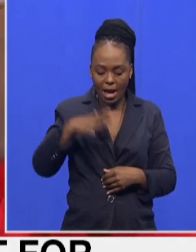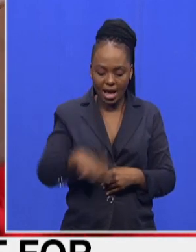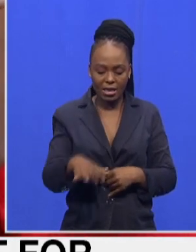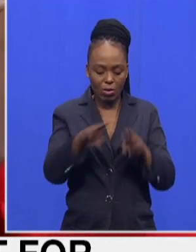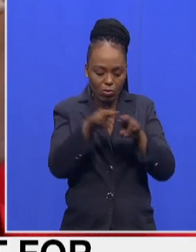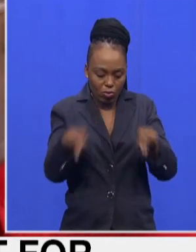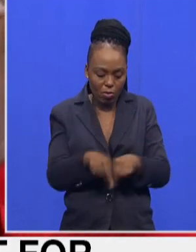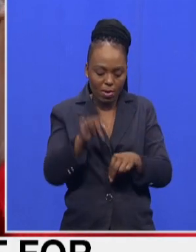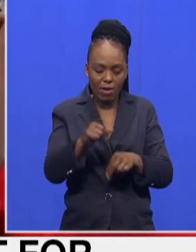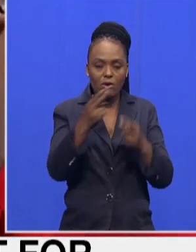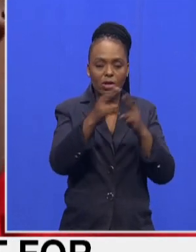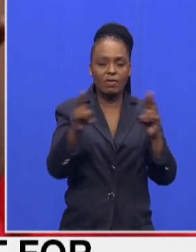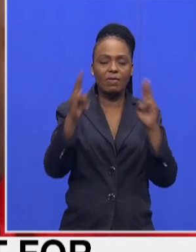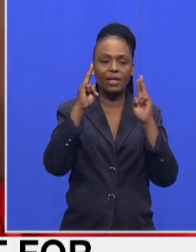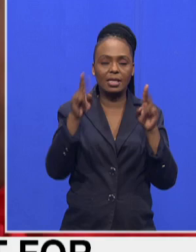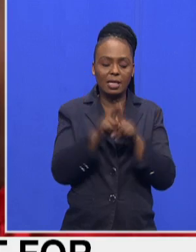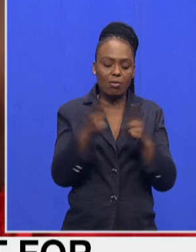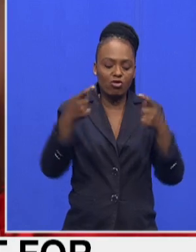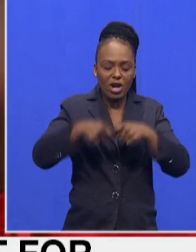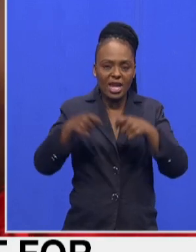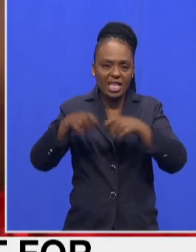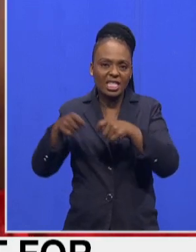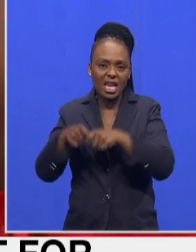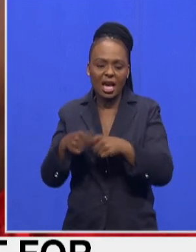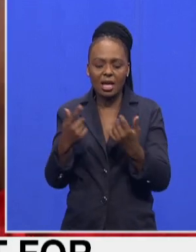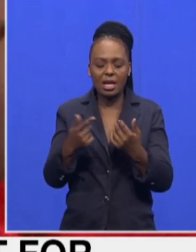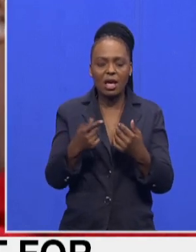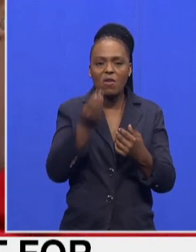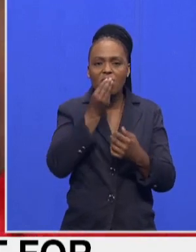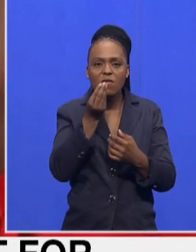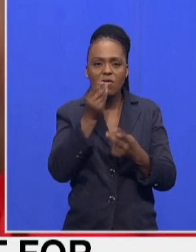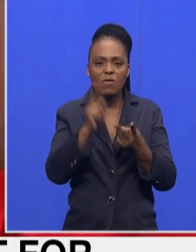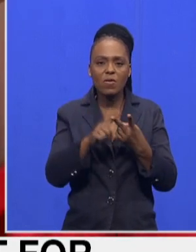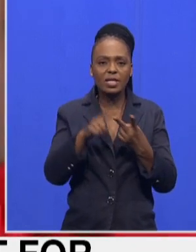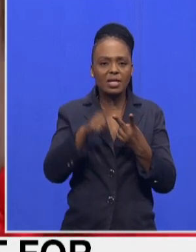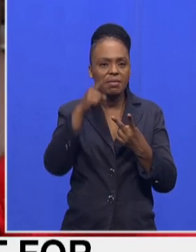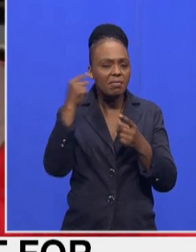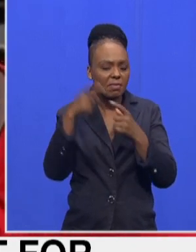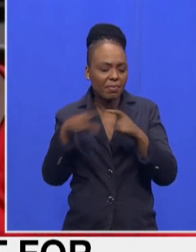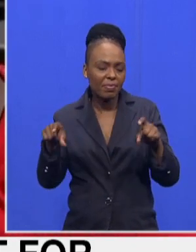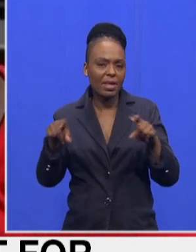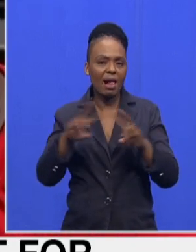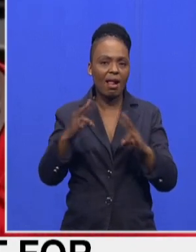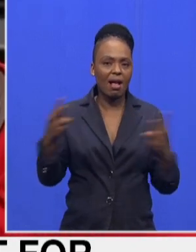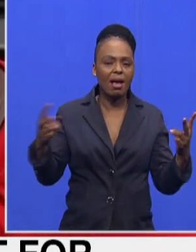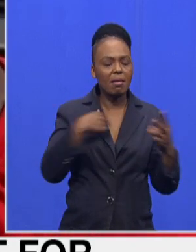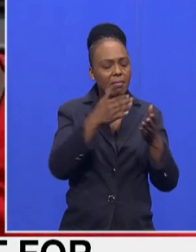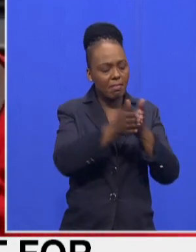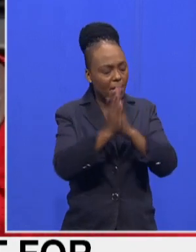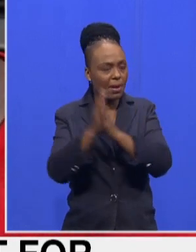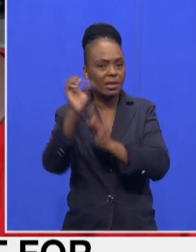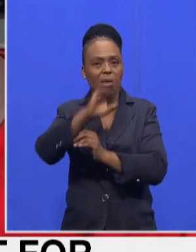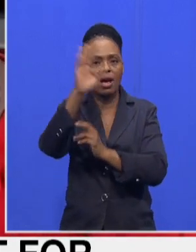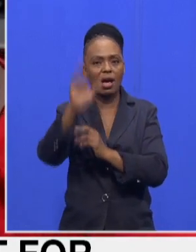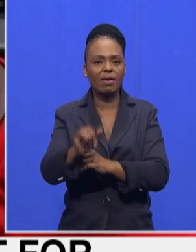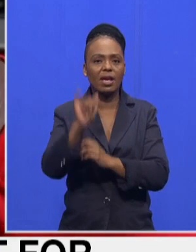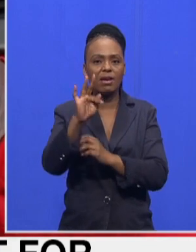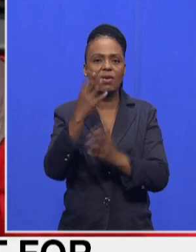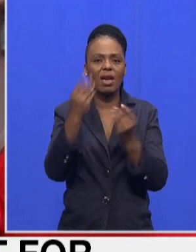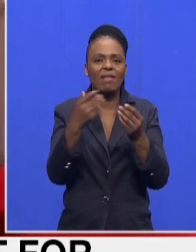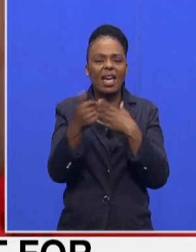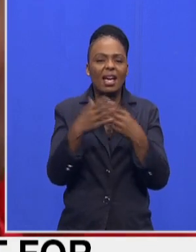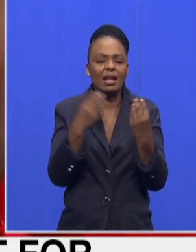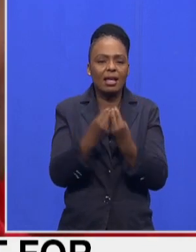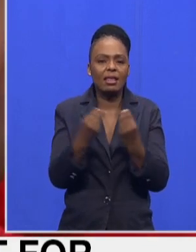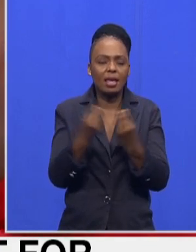giving donations to students, so in terms of food, sanitary towels, etc. And we'd actually like to call on South Africans, if you have anything to